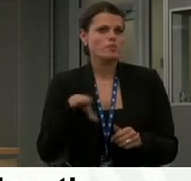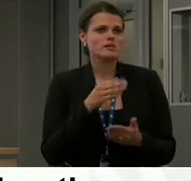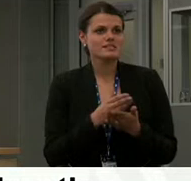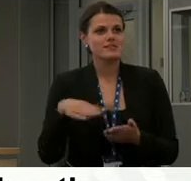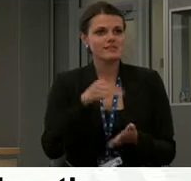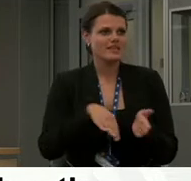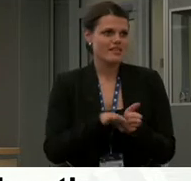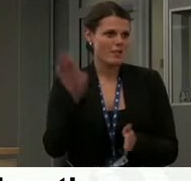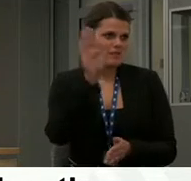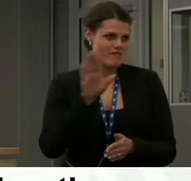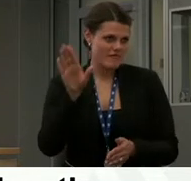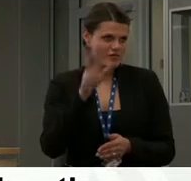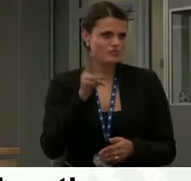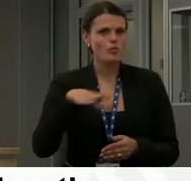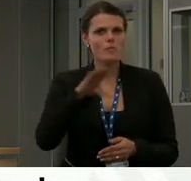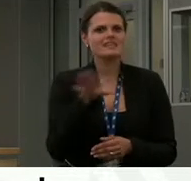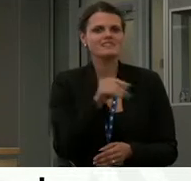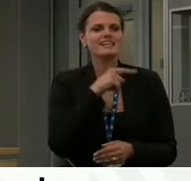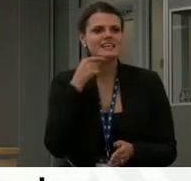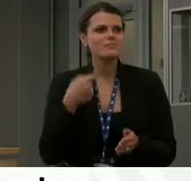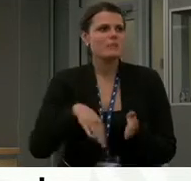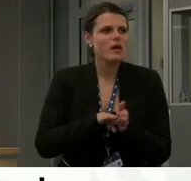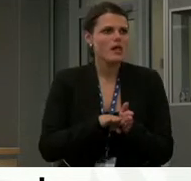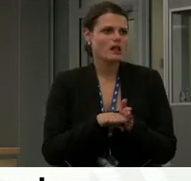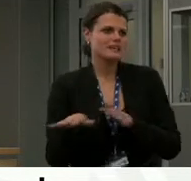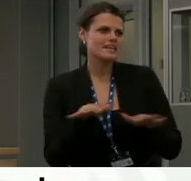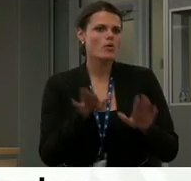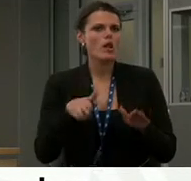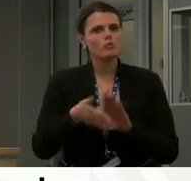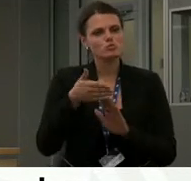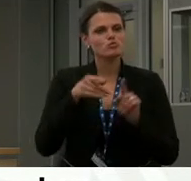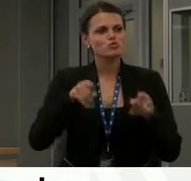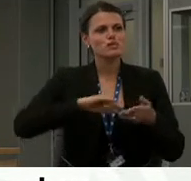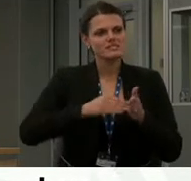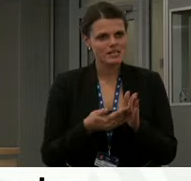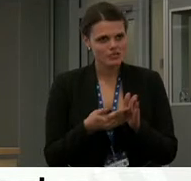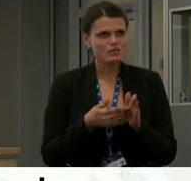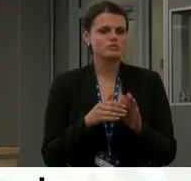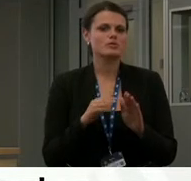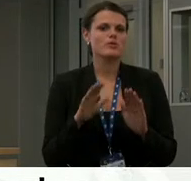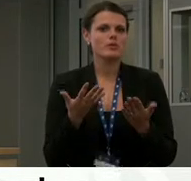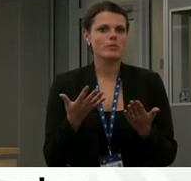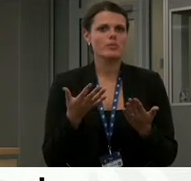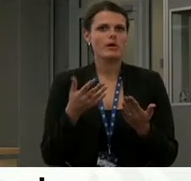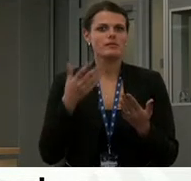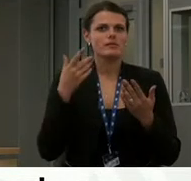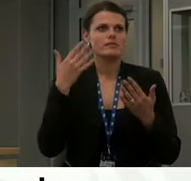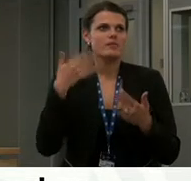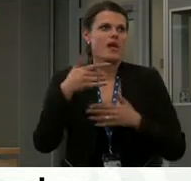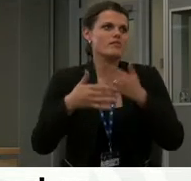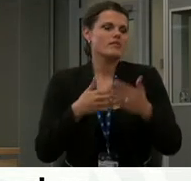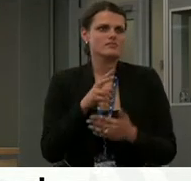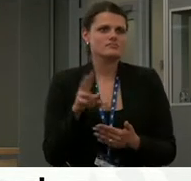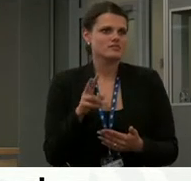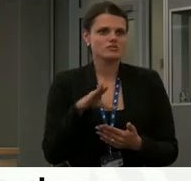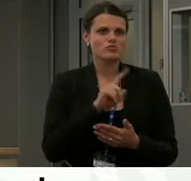member states and the EU alike taking action to improve the situation of persons with disability, the data that we have before us doesn't